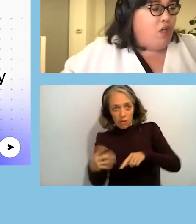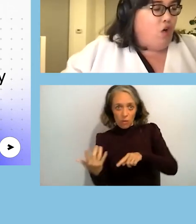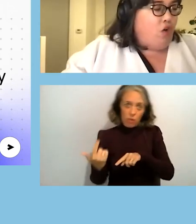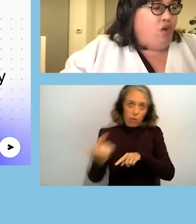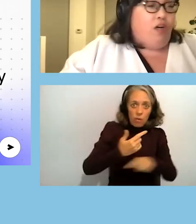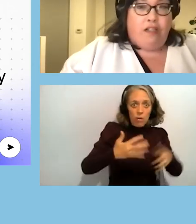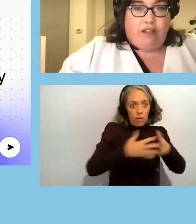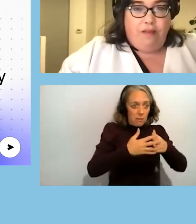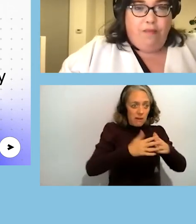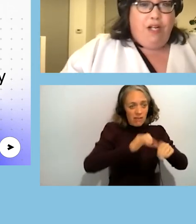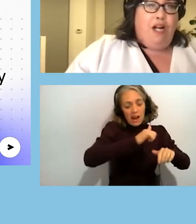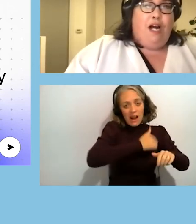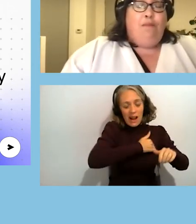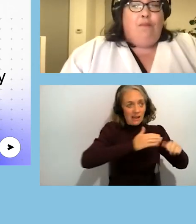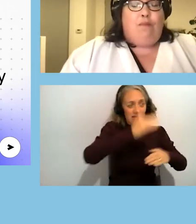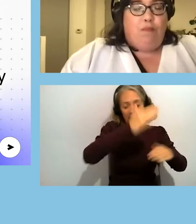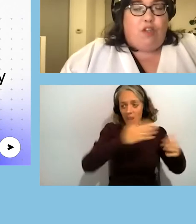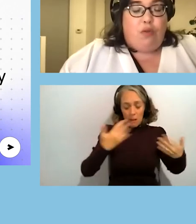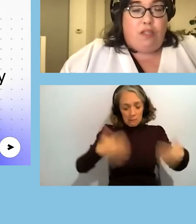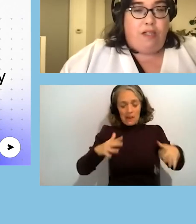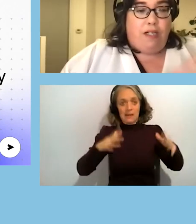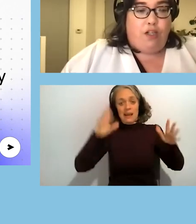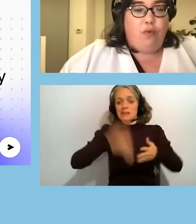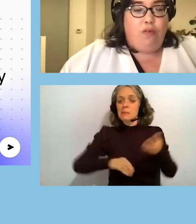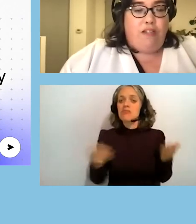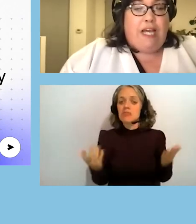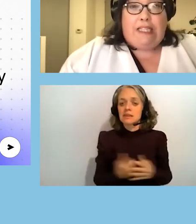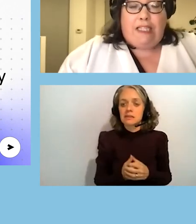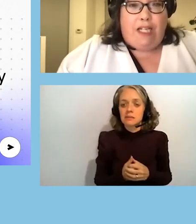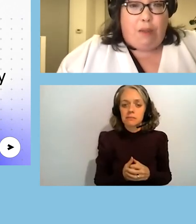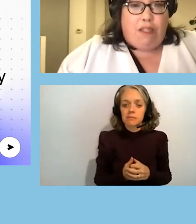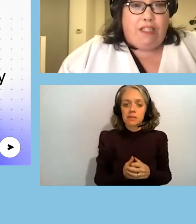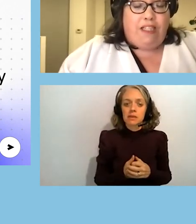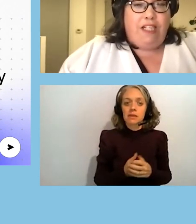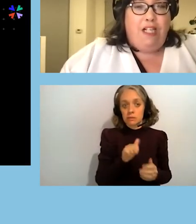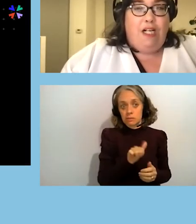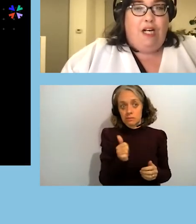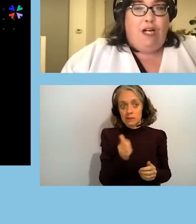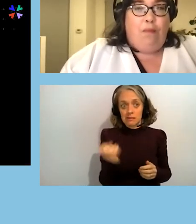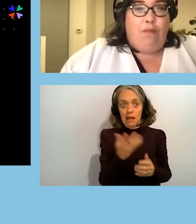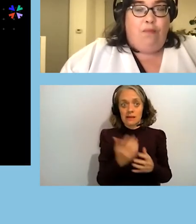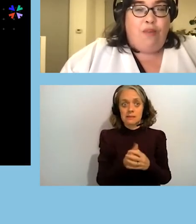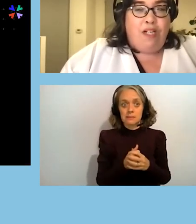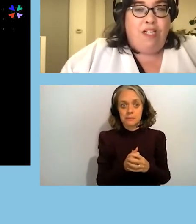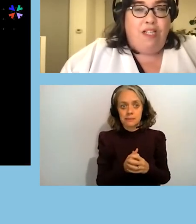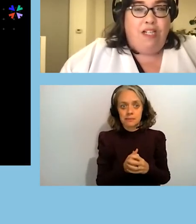degree or another. So to go next slide, please.